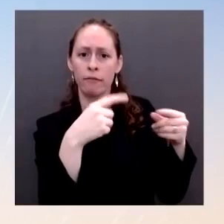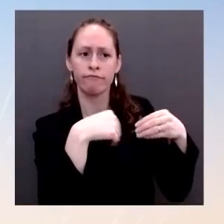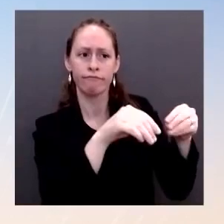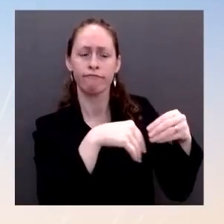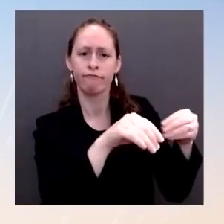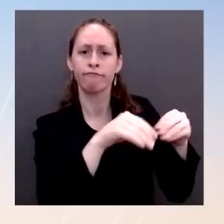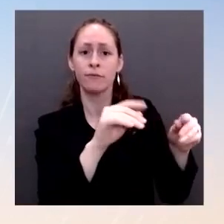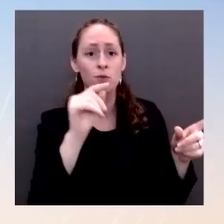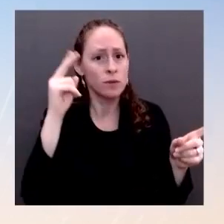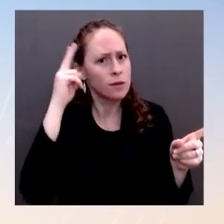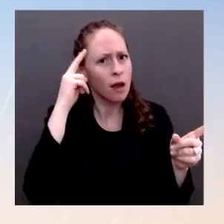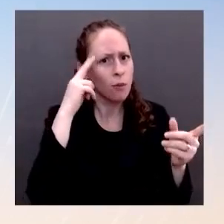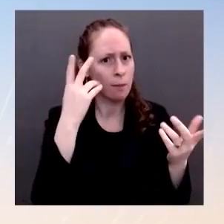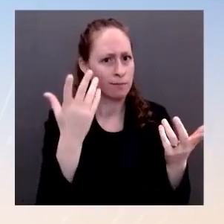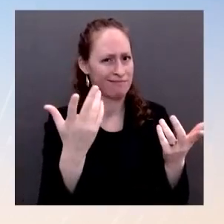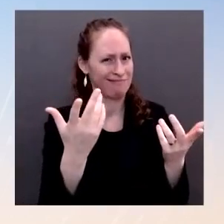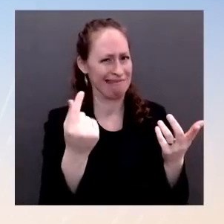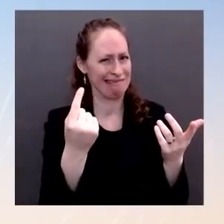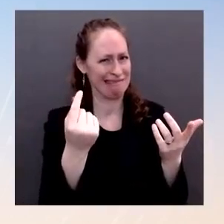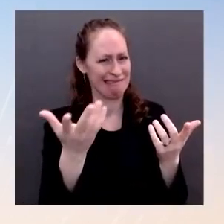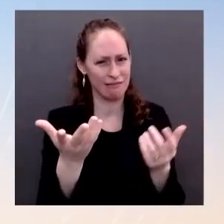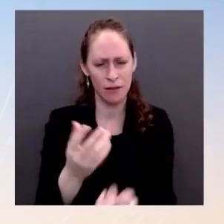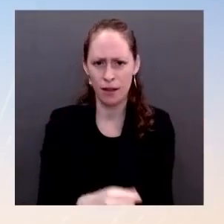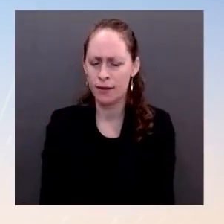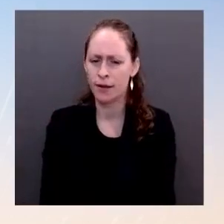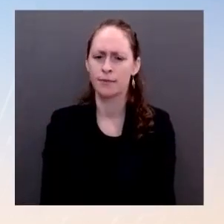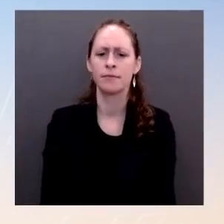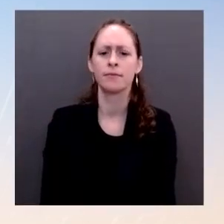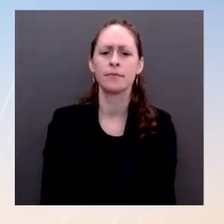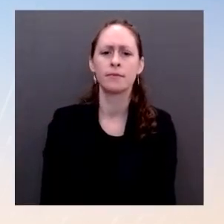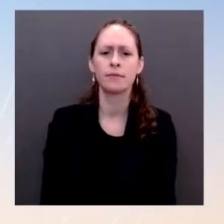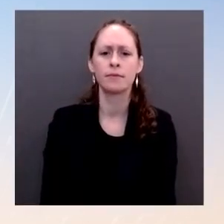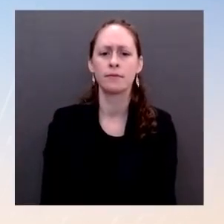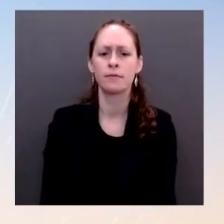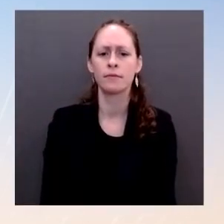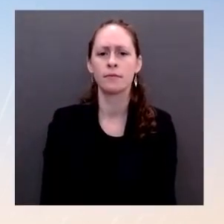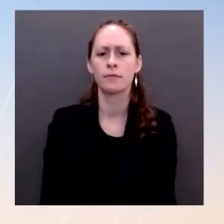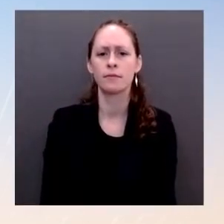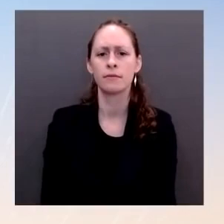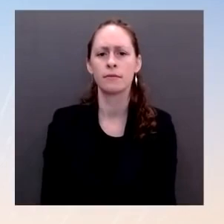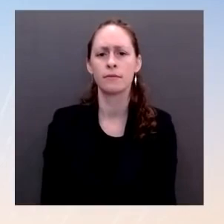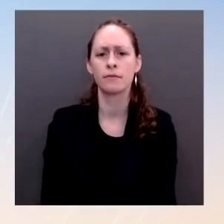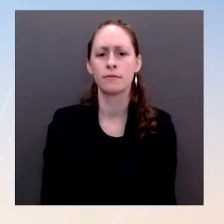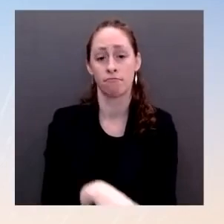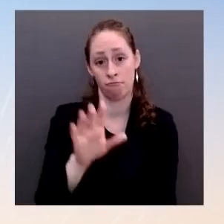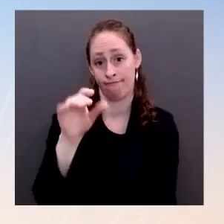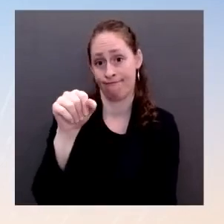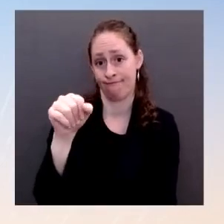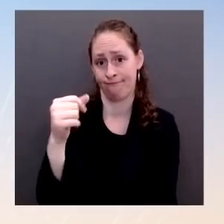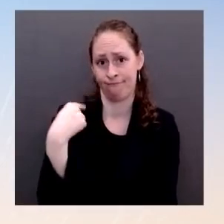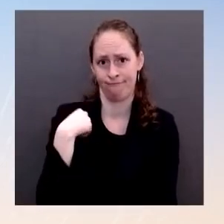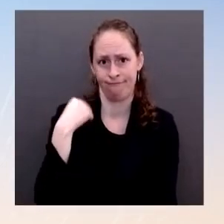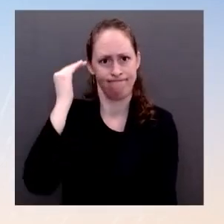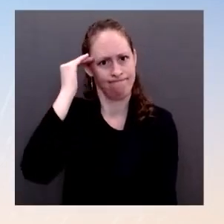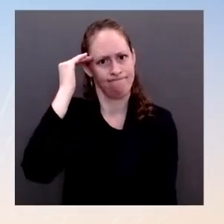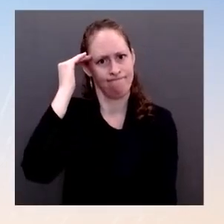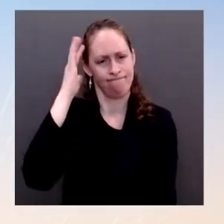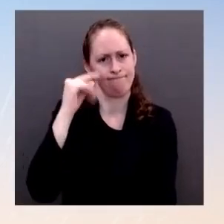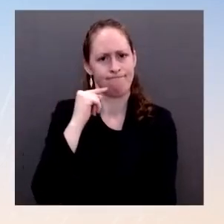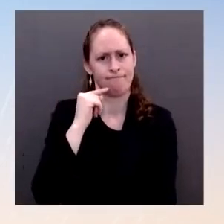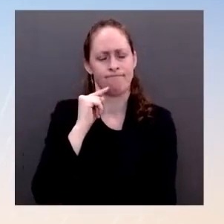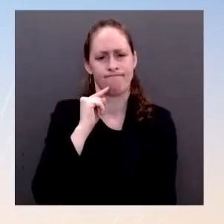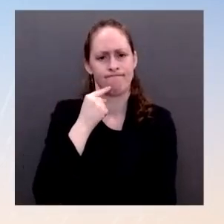issues where we have significant concerns on human rights and on a range of issues, and one where we have had a long